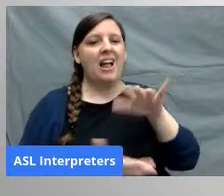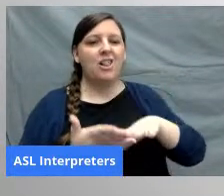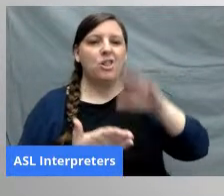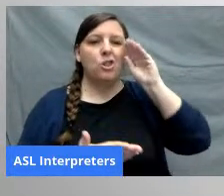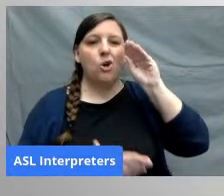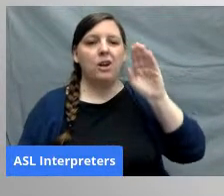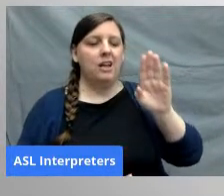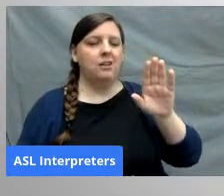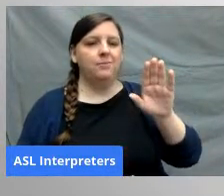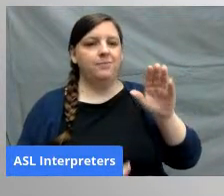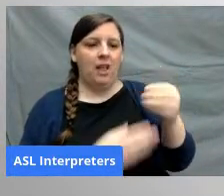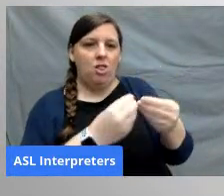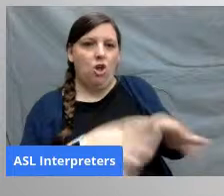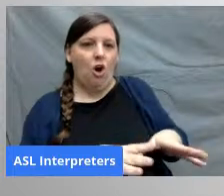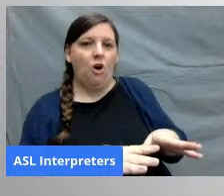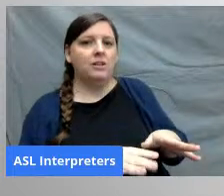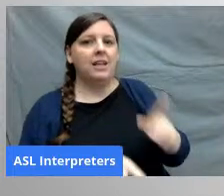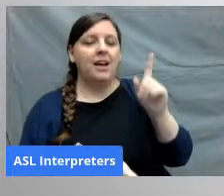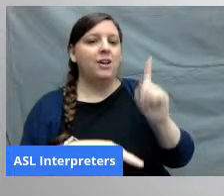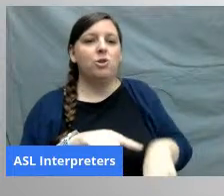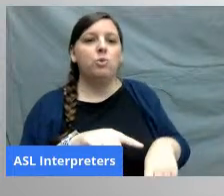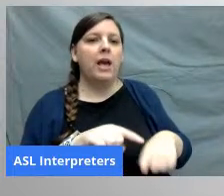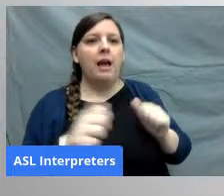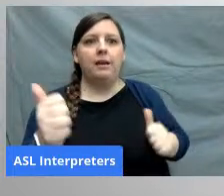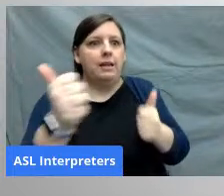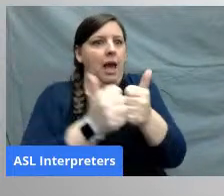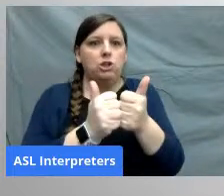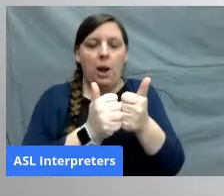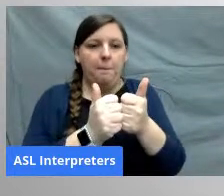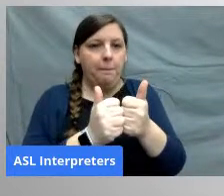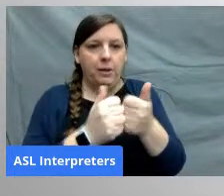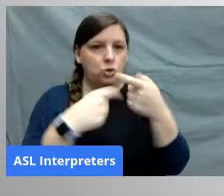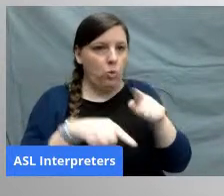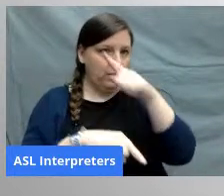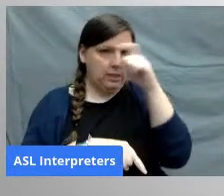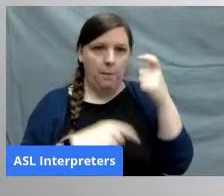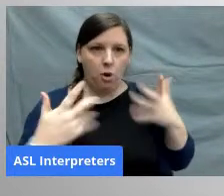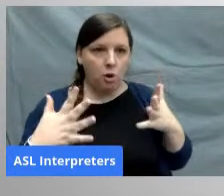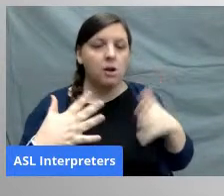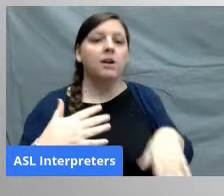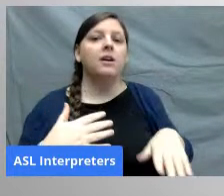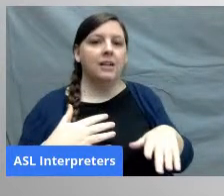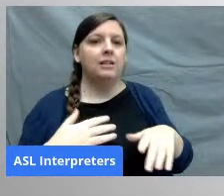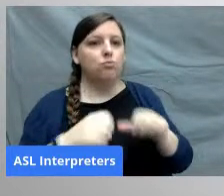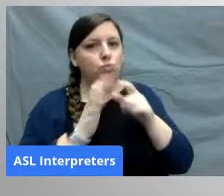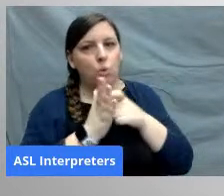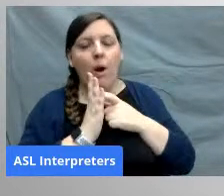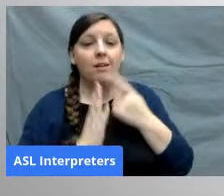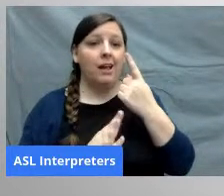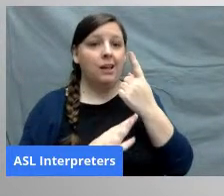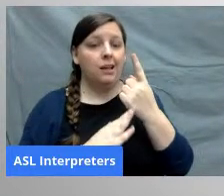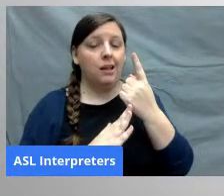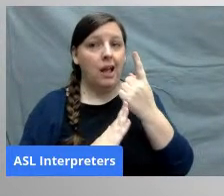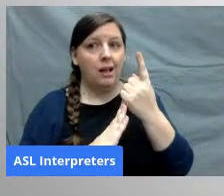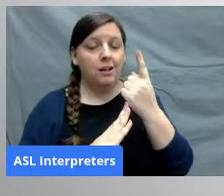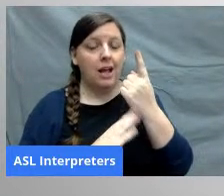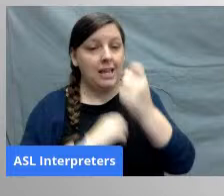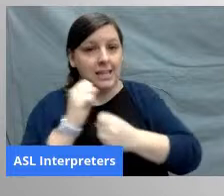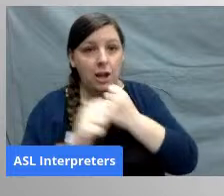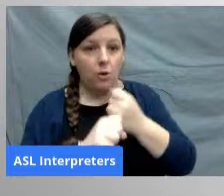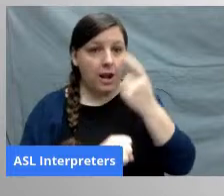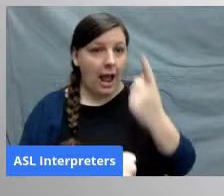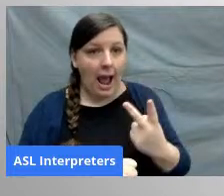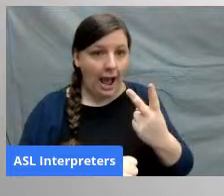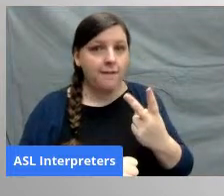in the summer. It takes like 1.5 years to address learning loss. So we're really gonna have to depend on our community, especially people